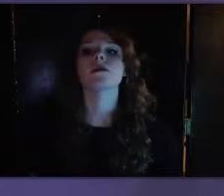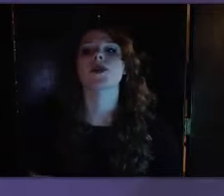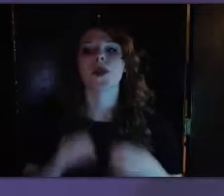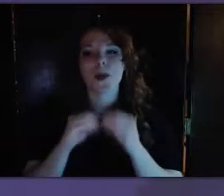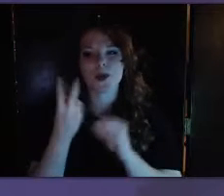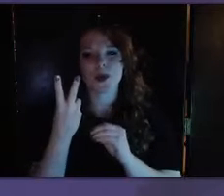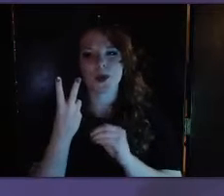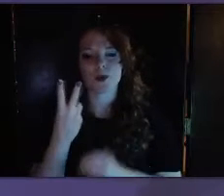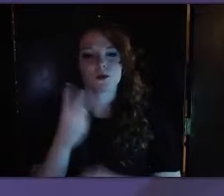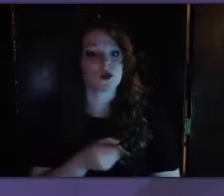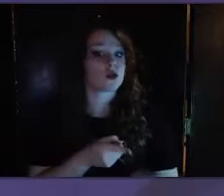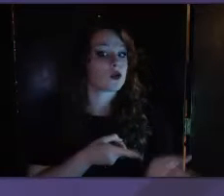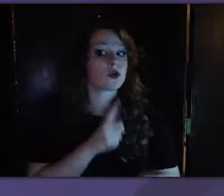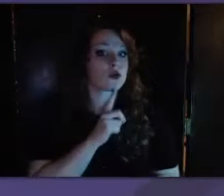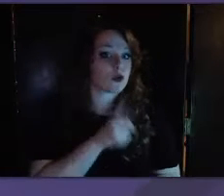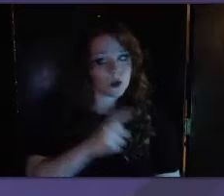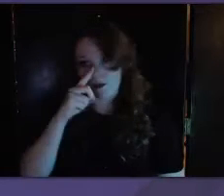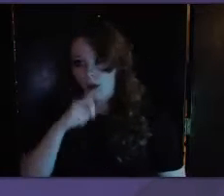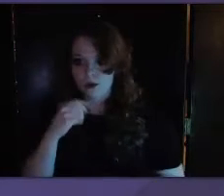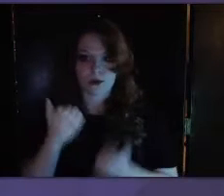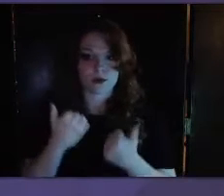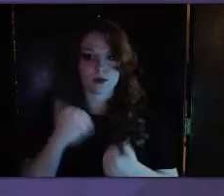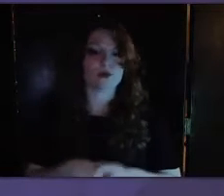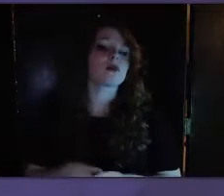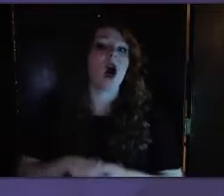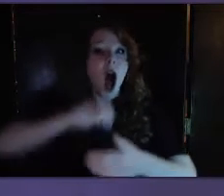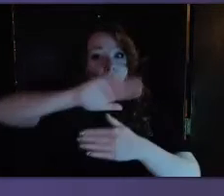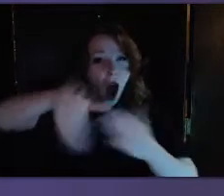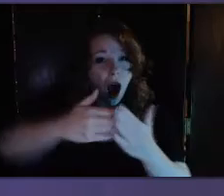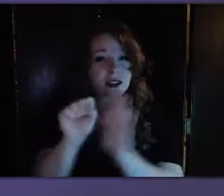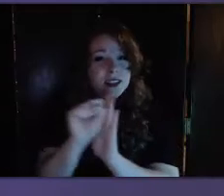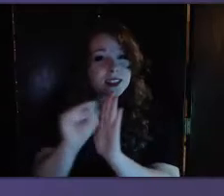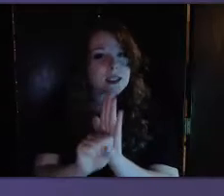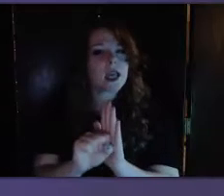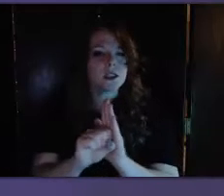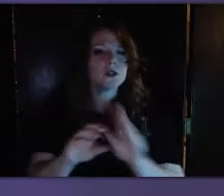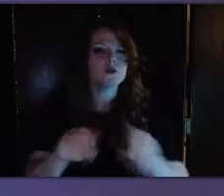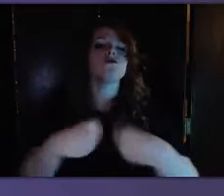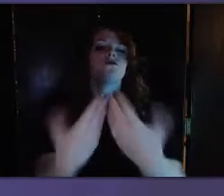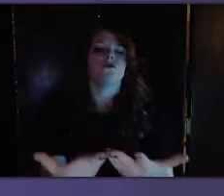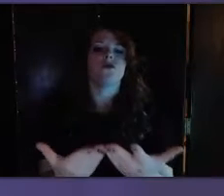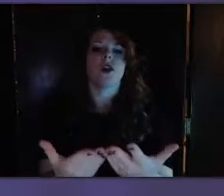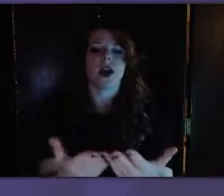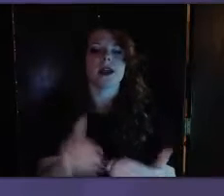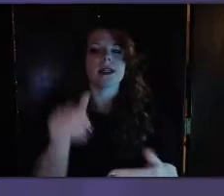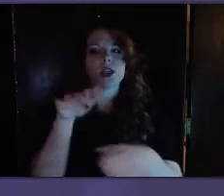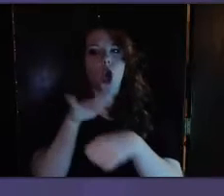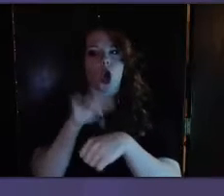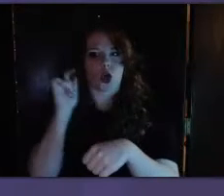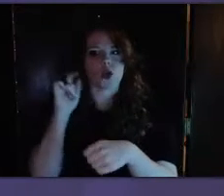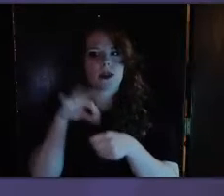Question 2 is true or false. All states are offering early in-person voting